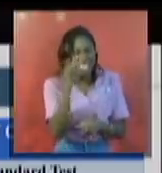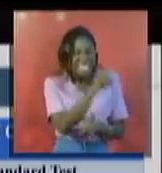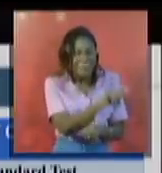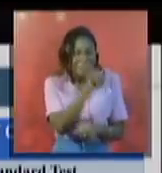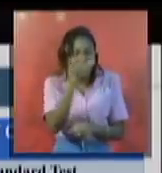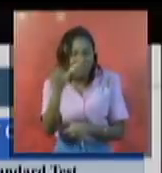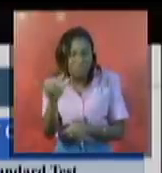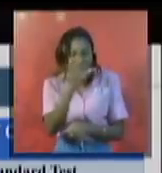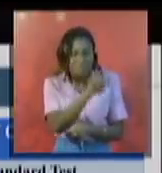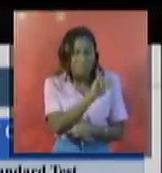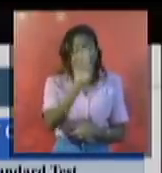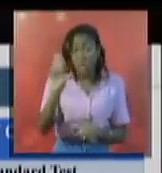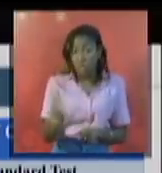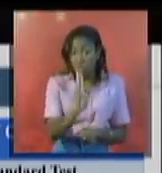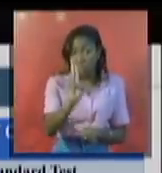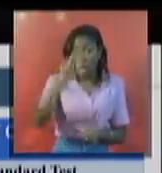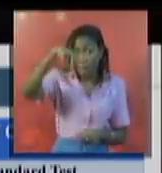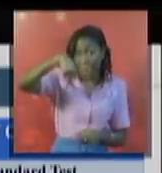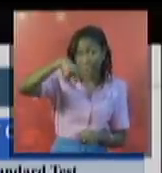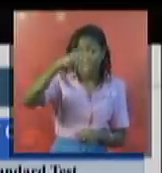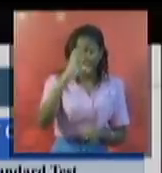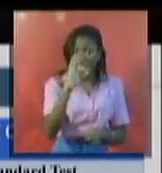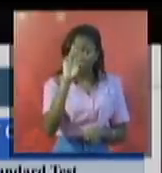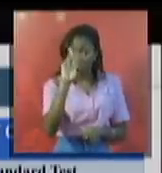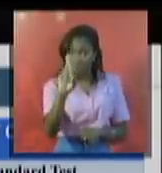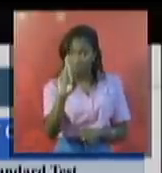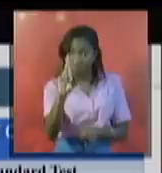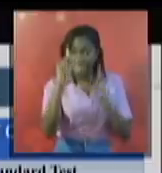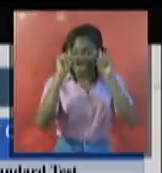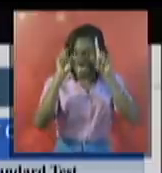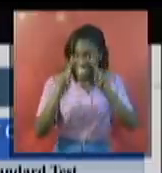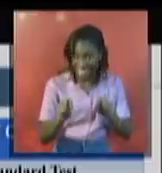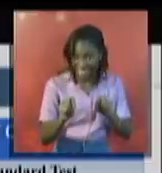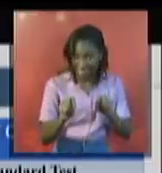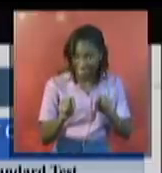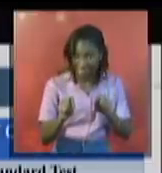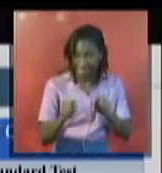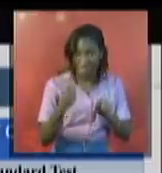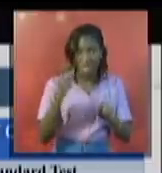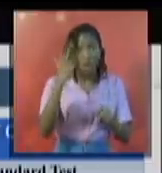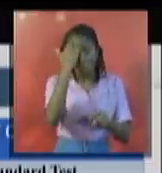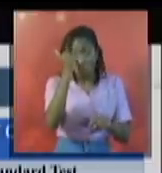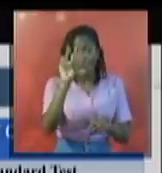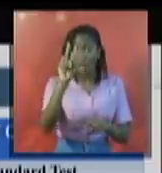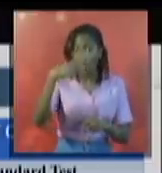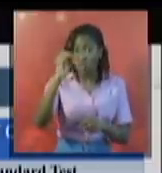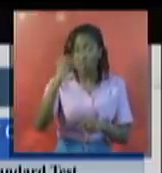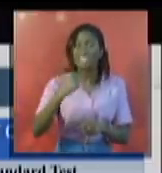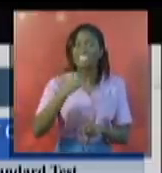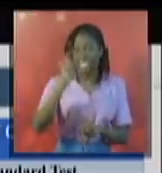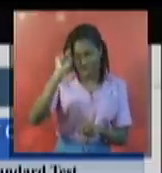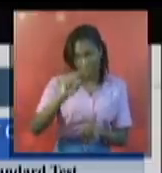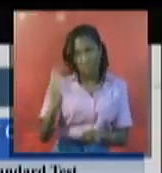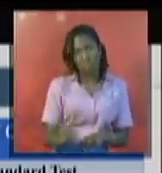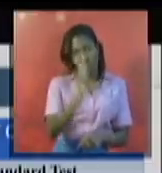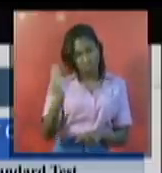PCR-based testing, which is recommended by the World Health Organization, which the Ministry of Health adopts and recognizes. The